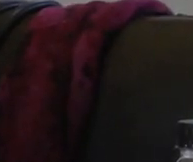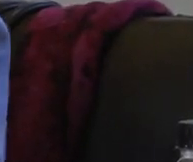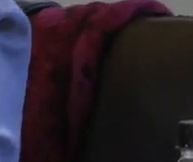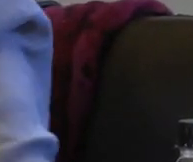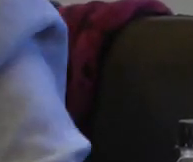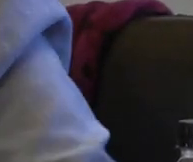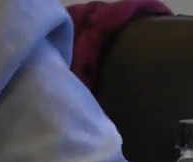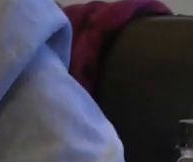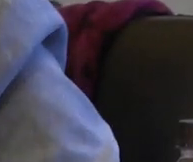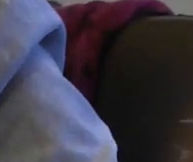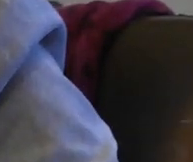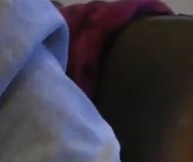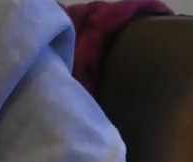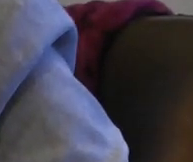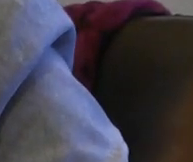much